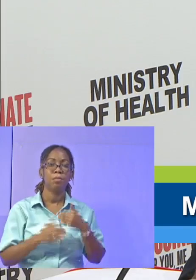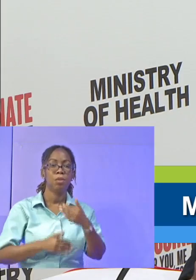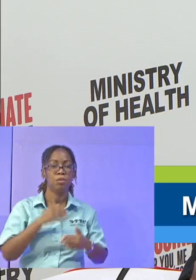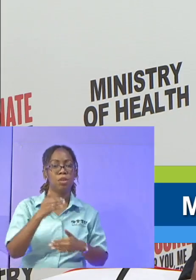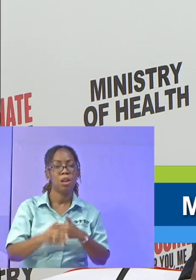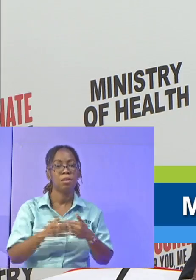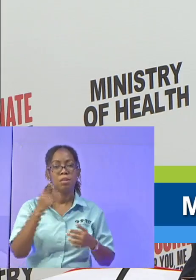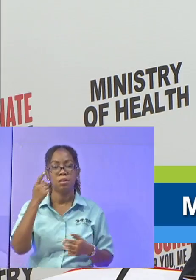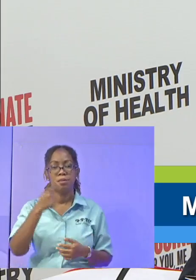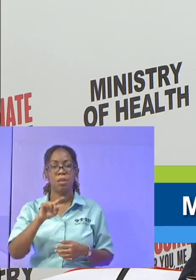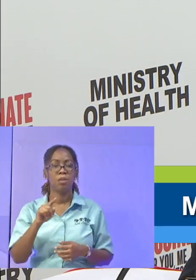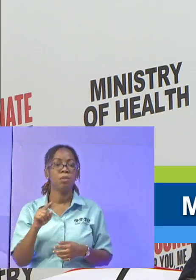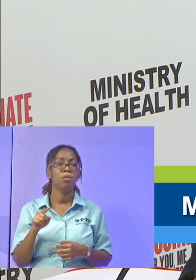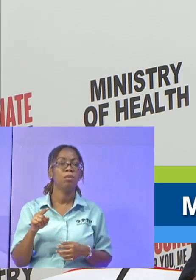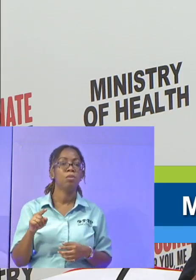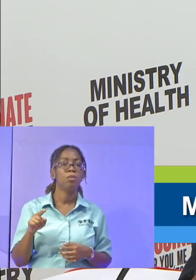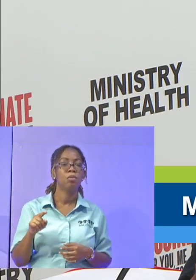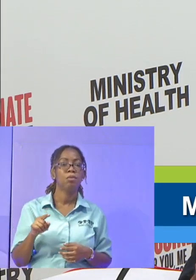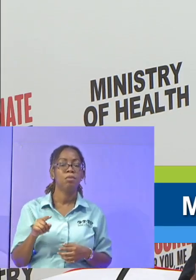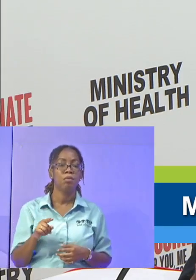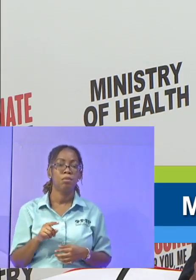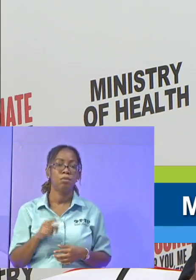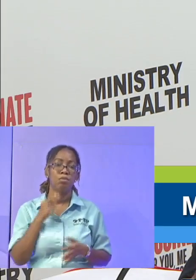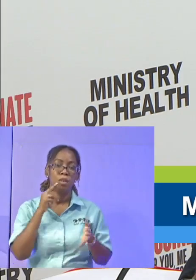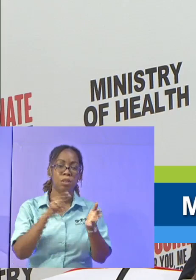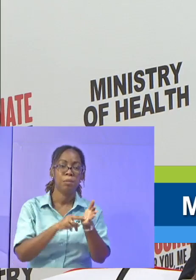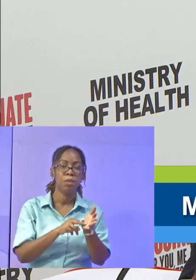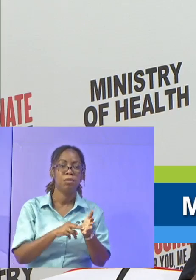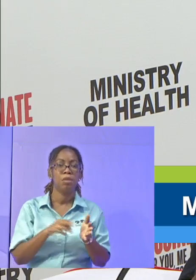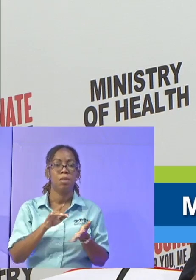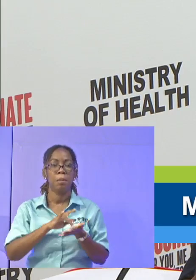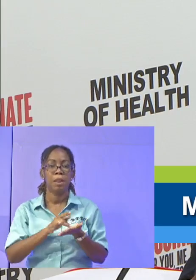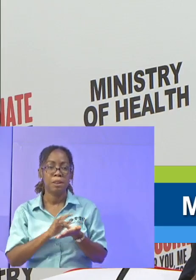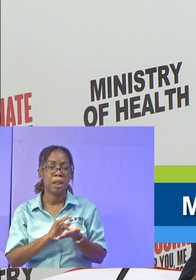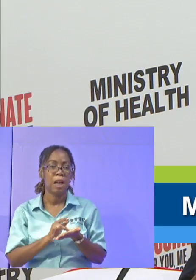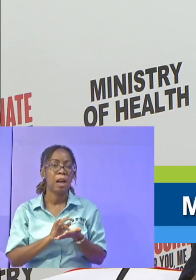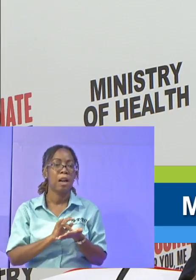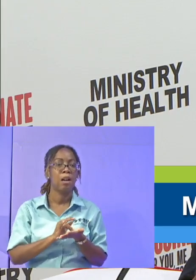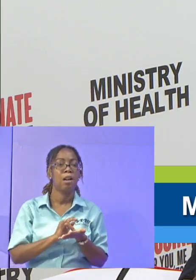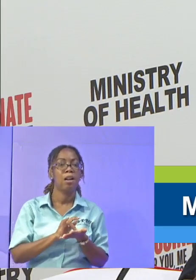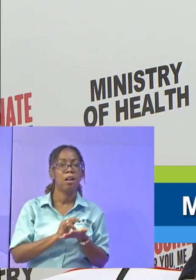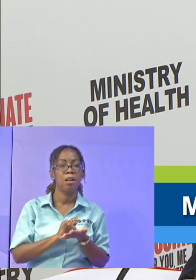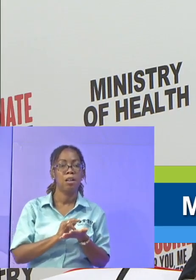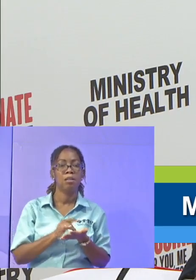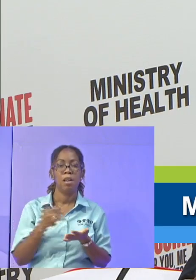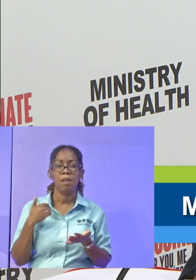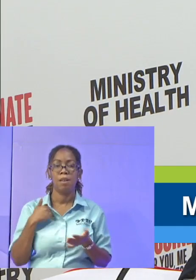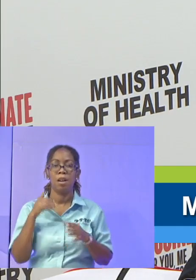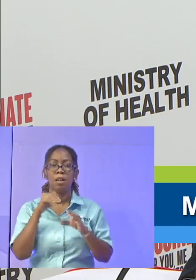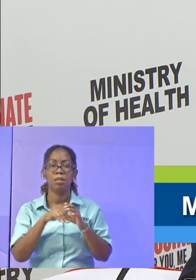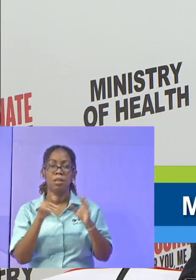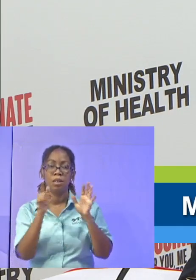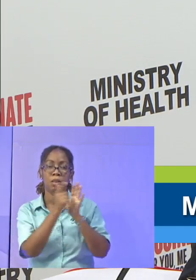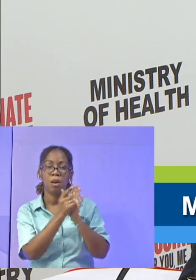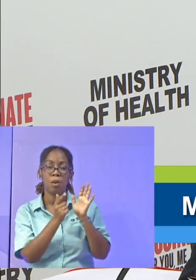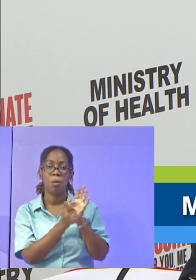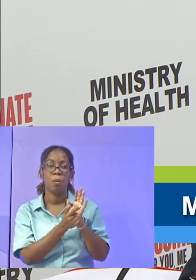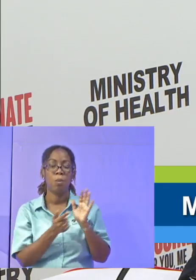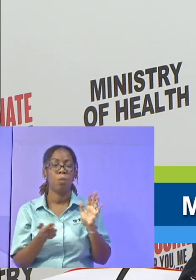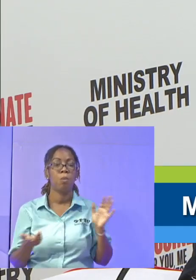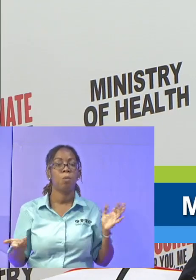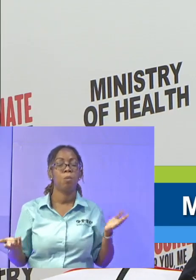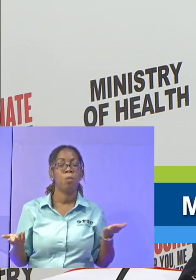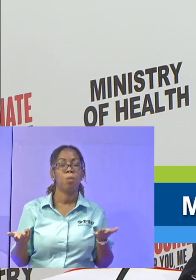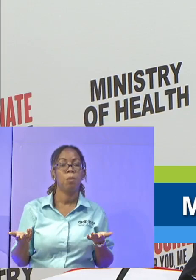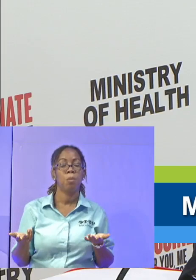Drug for registration of drugs is something that is within the Act. The Medical Devices Act is separate